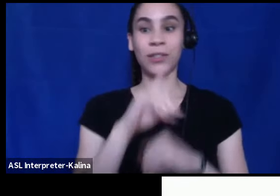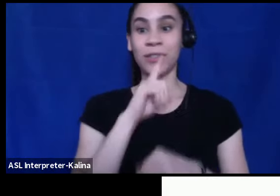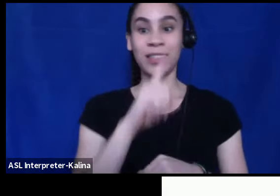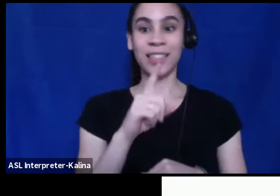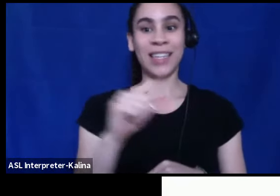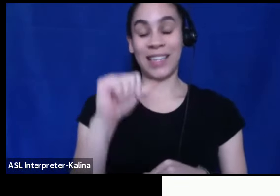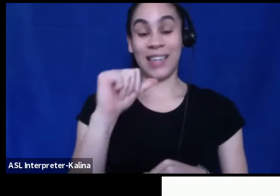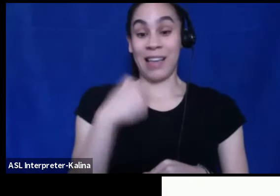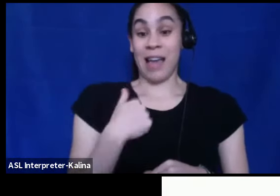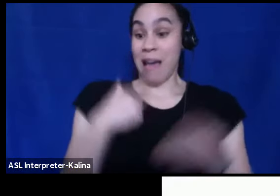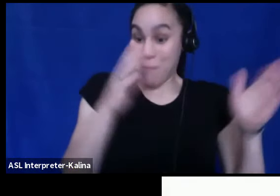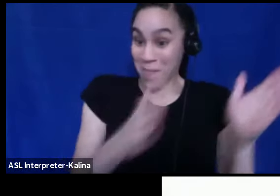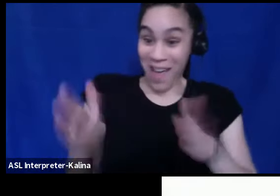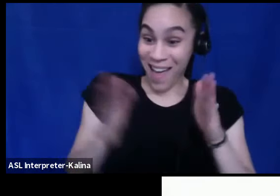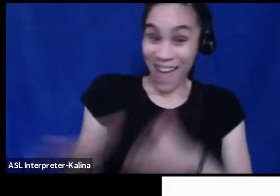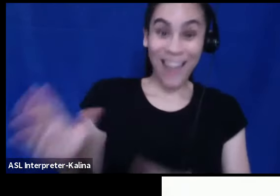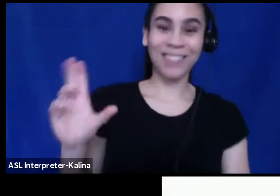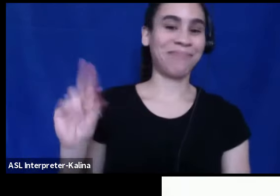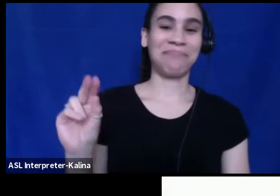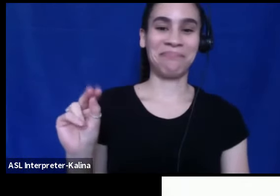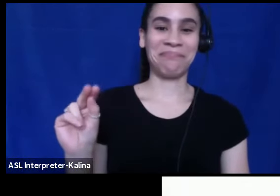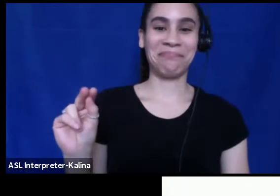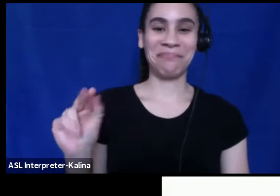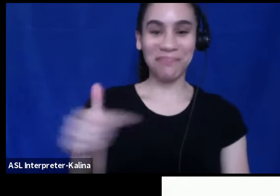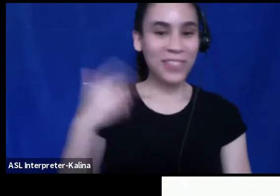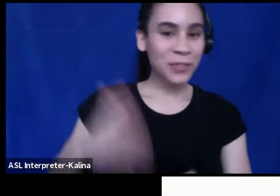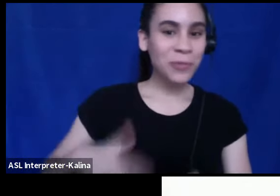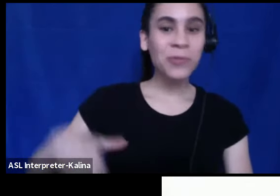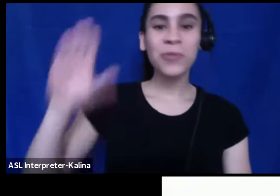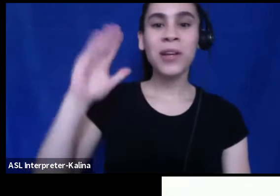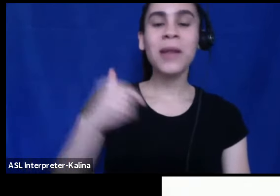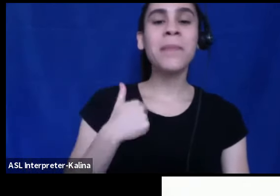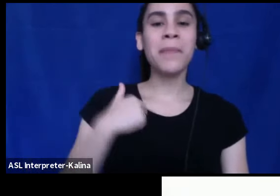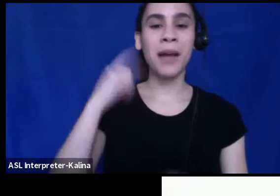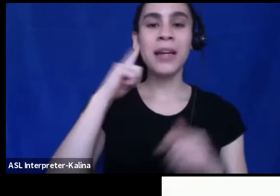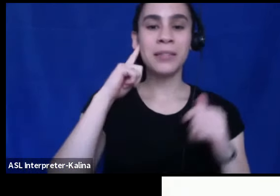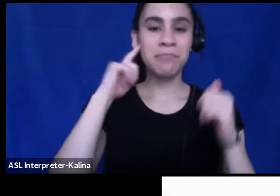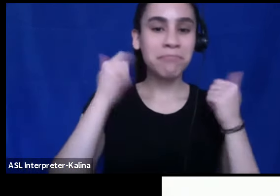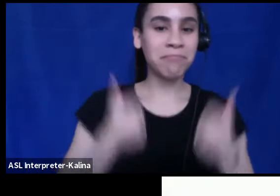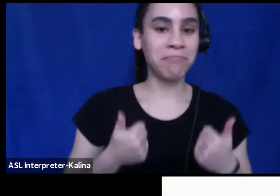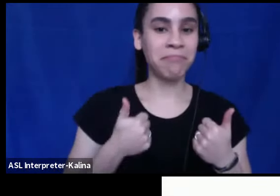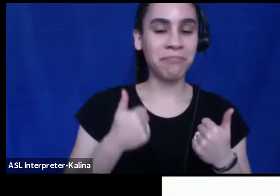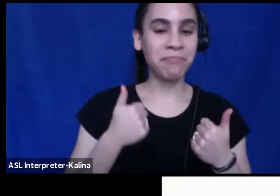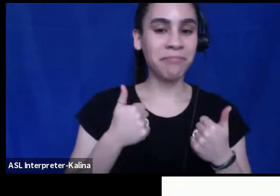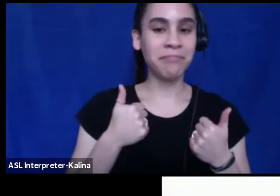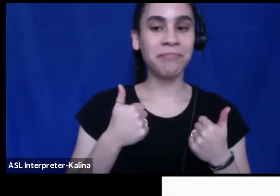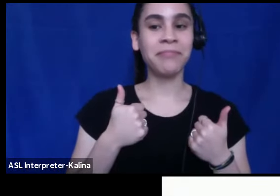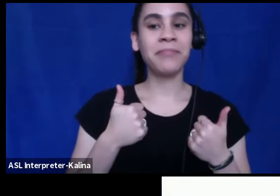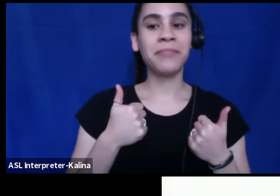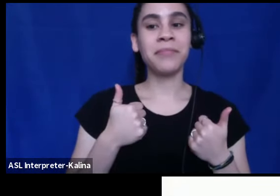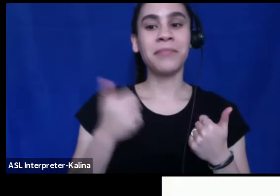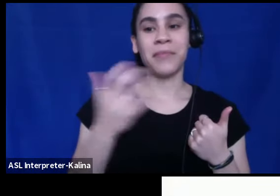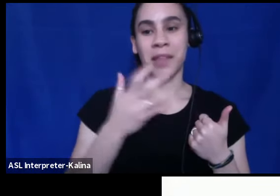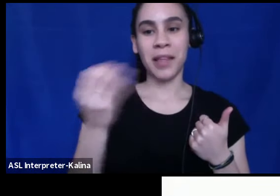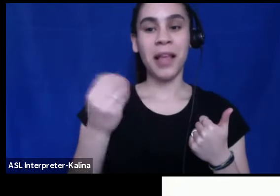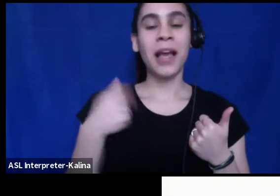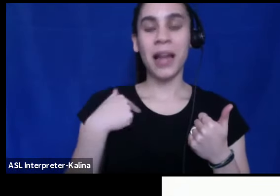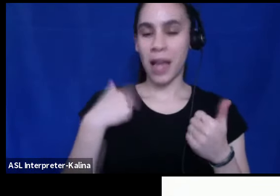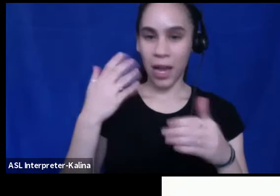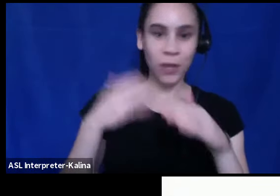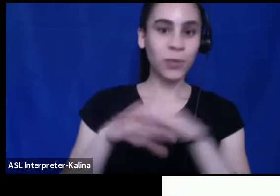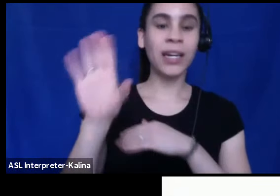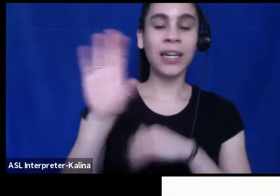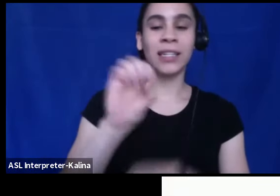was planning. I grew up all my life having severe hearing loss, and I ended up entering Silicon Valley at a very